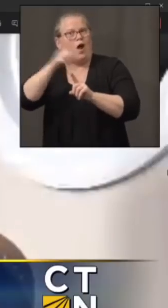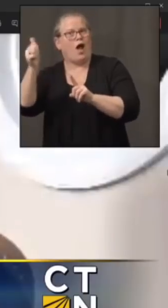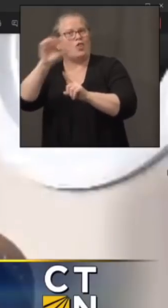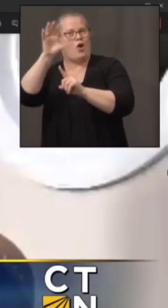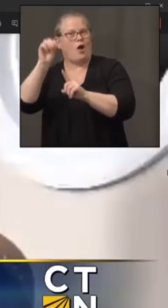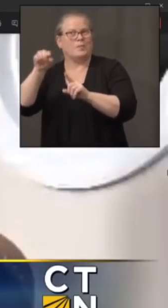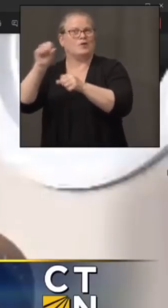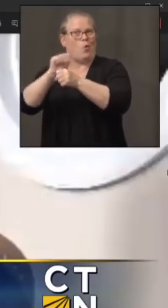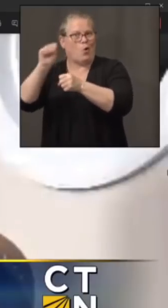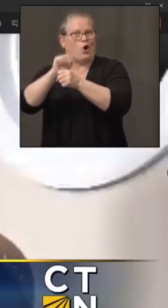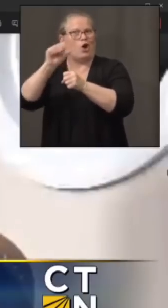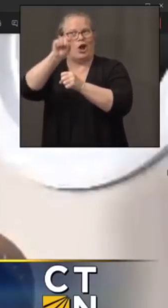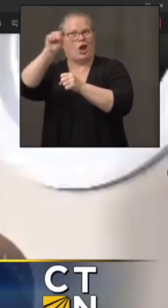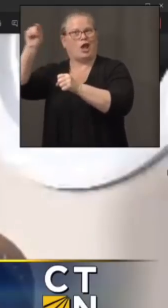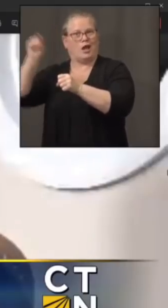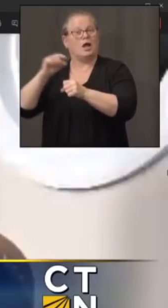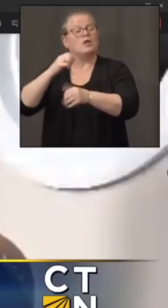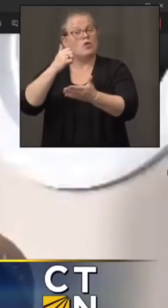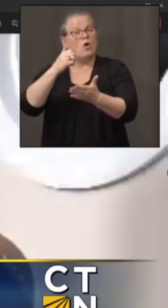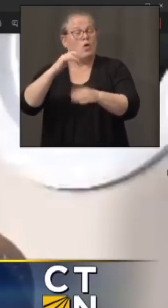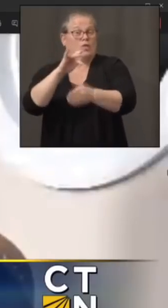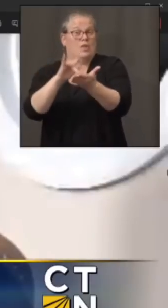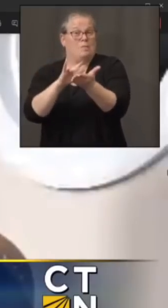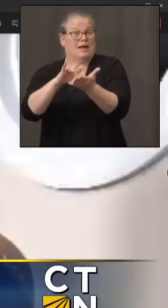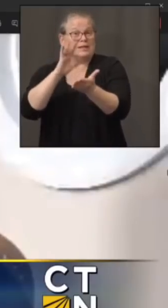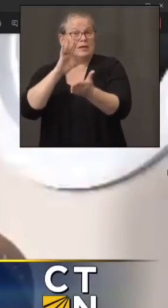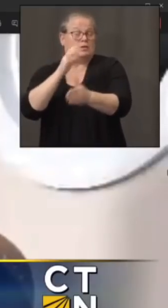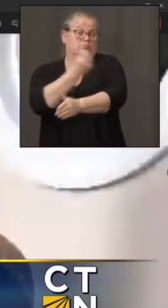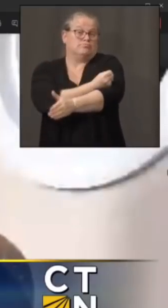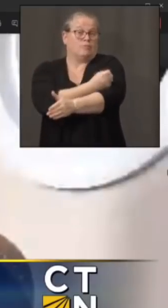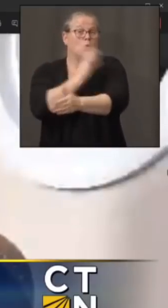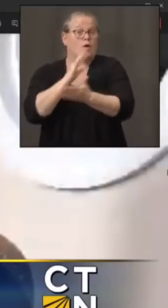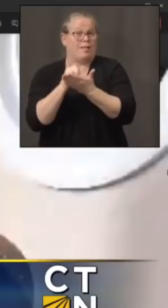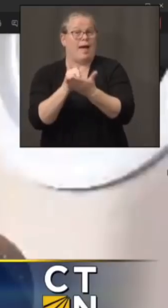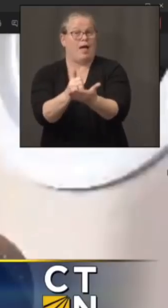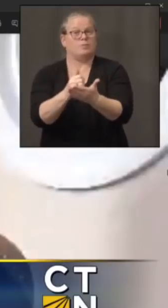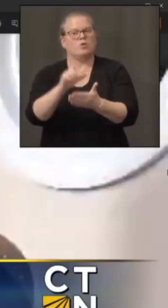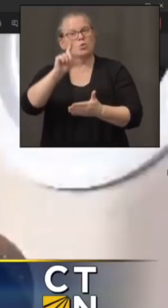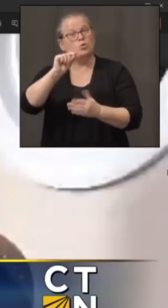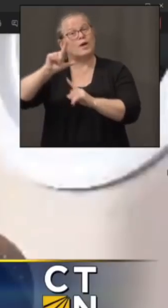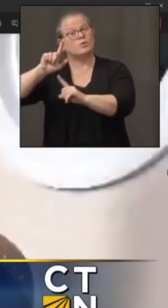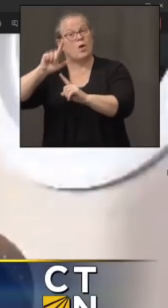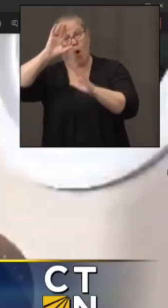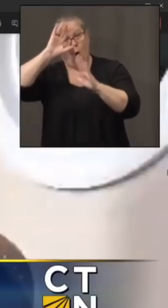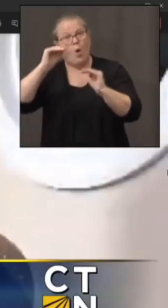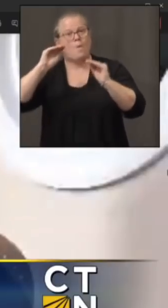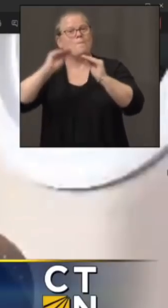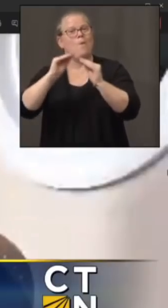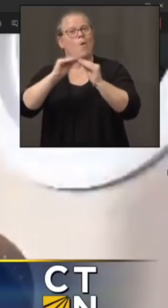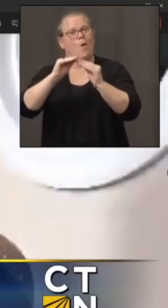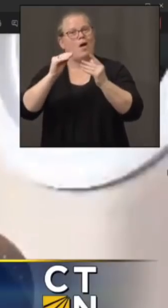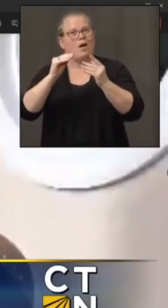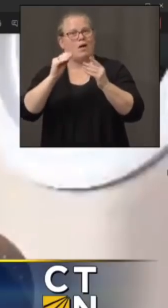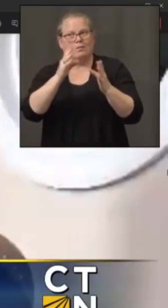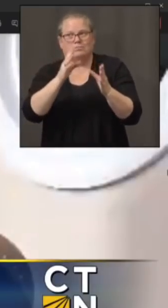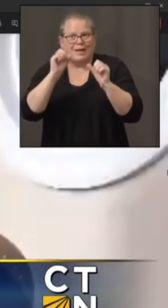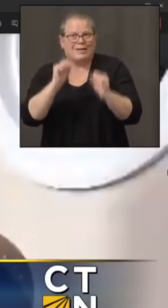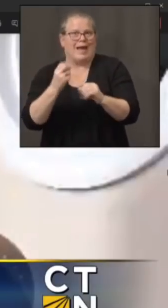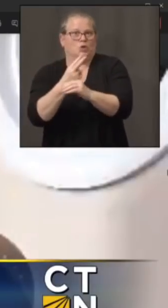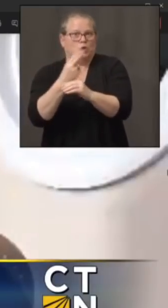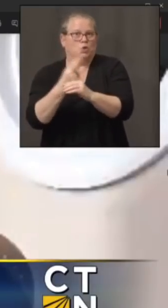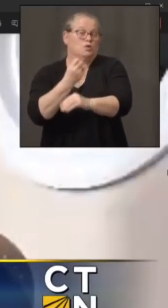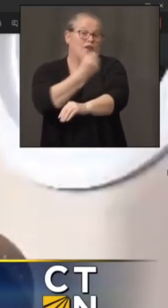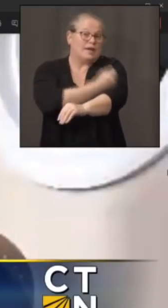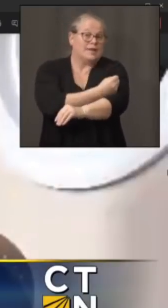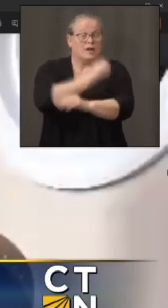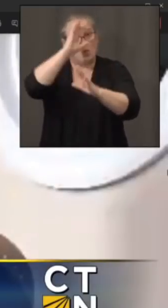in the course of disease. And so as we enter 2021, we're going to have a much different therapeutic toolbox. We hopefully will have vaccines that we'll start making available